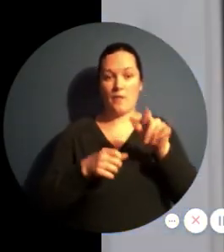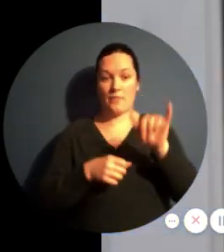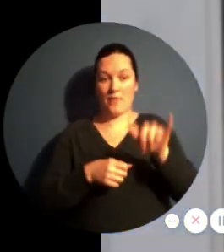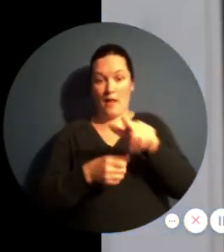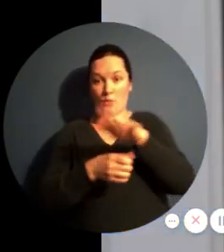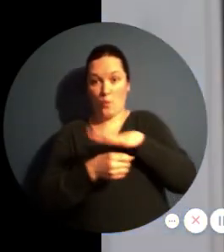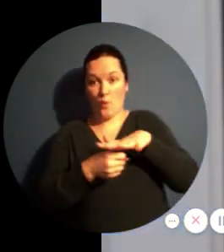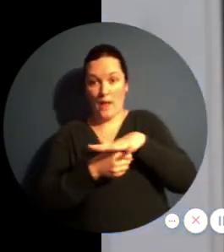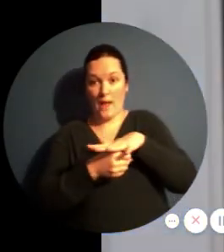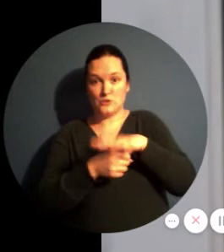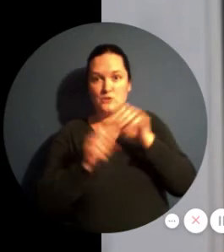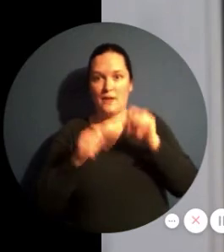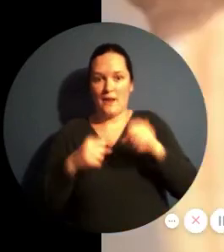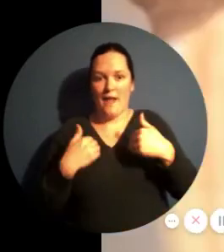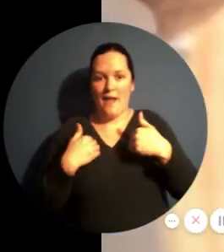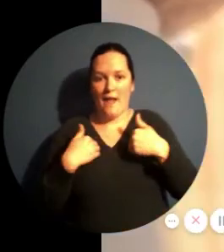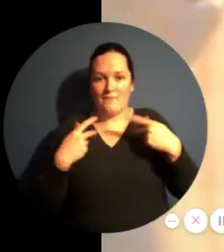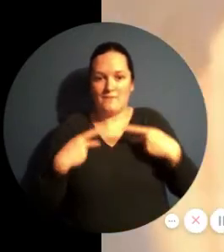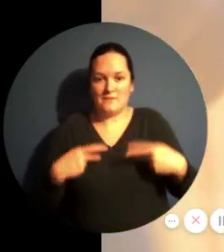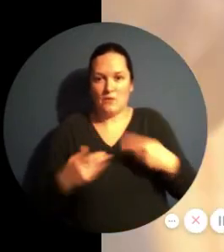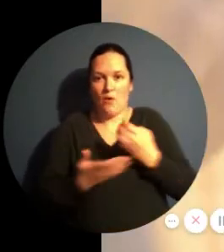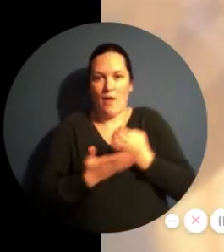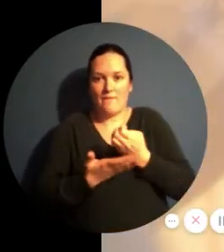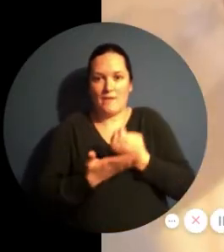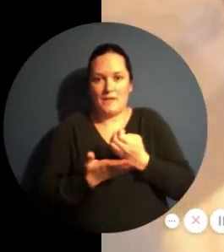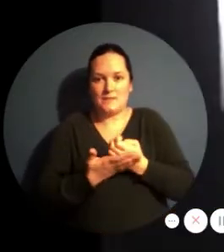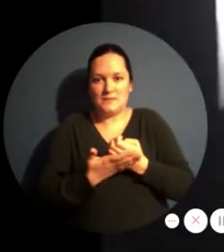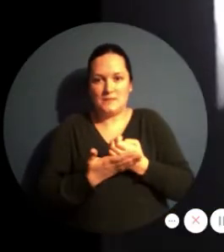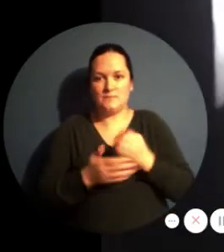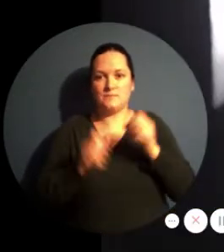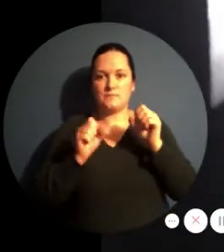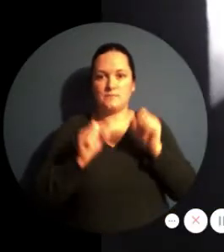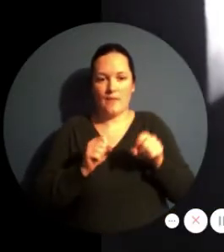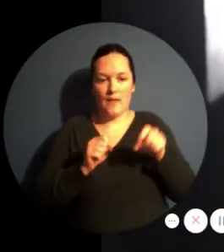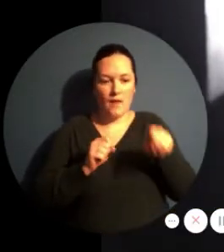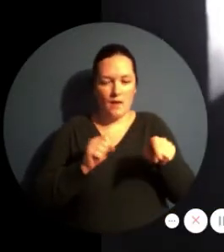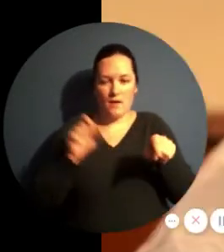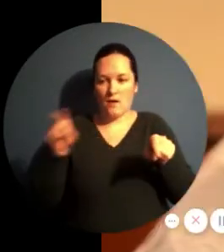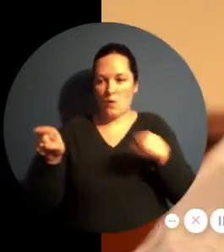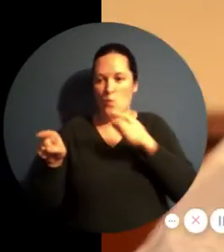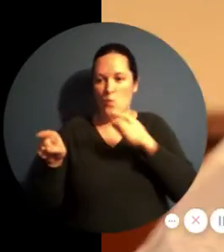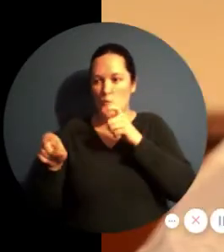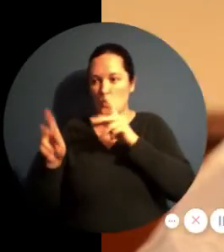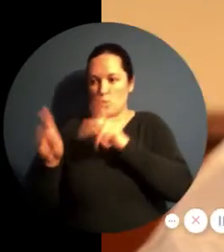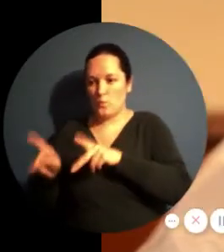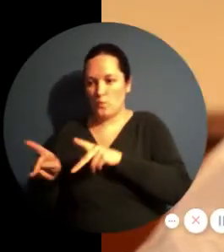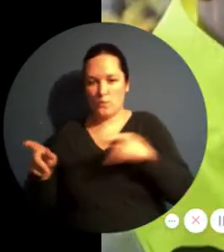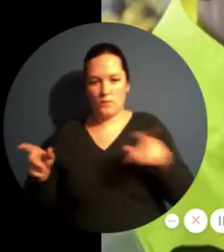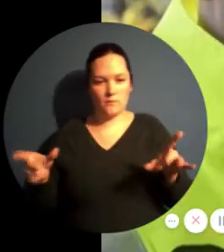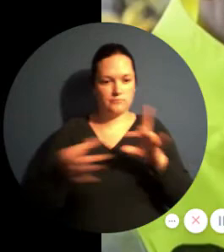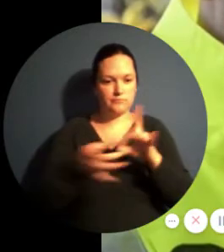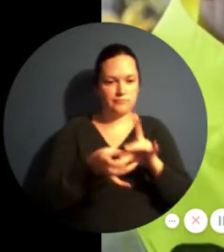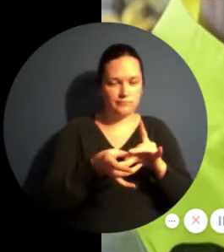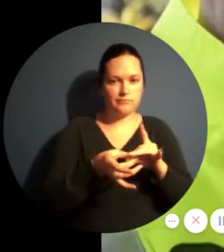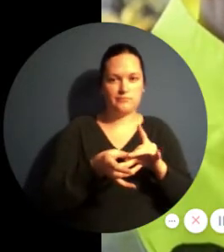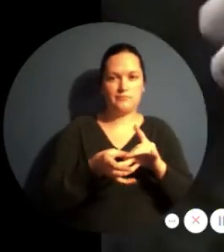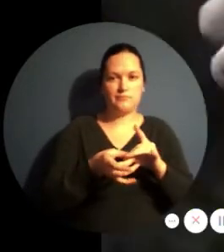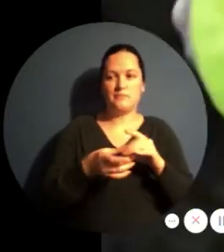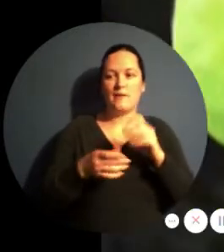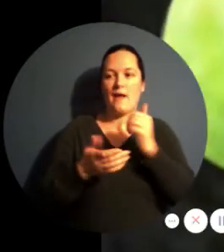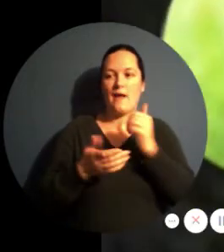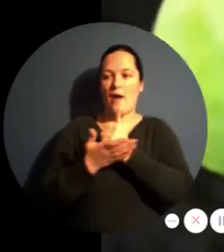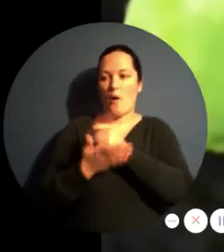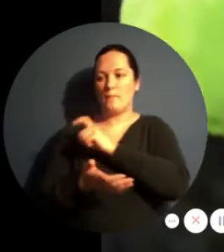full of physical evidence, which can link the crime to the criminal and ultimately assist the police